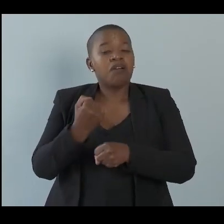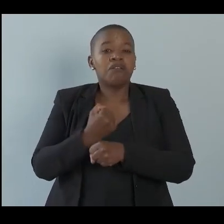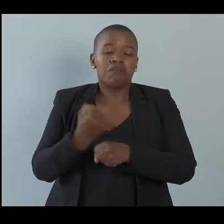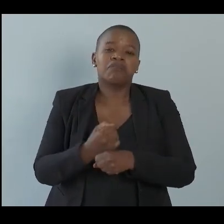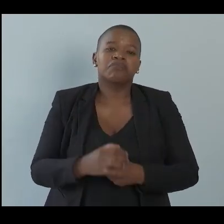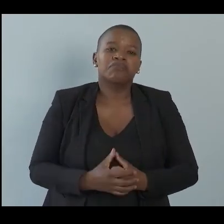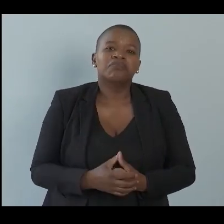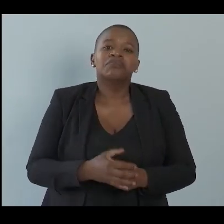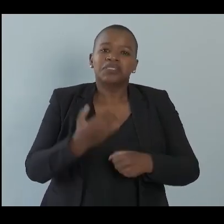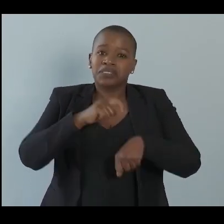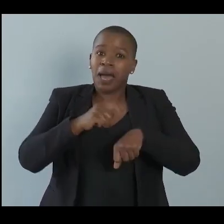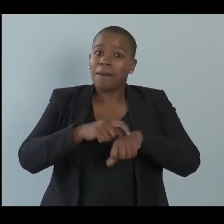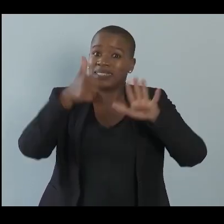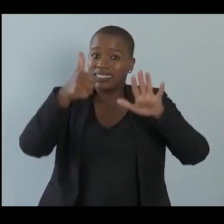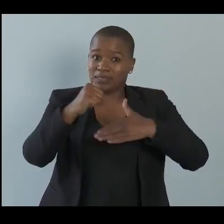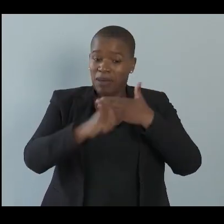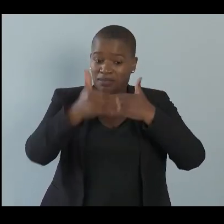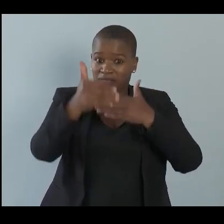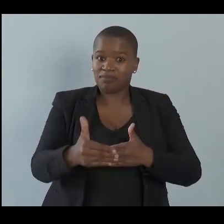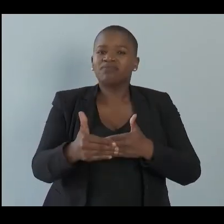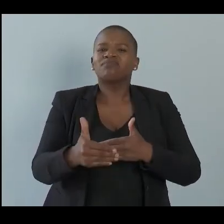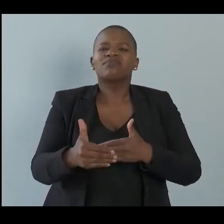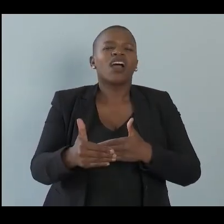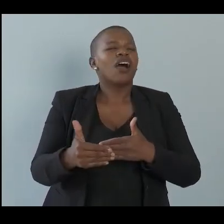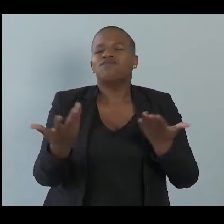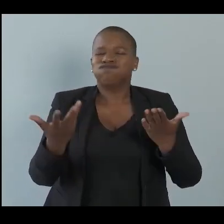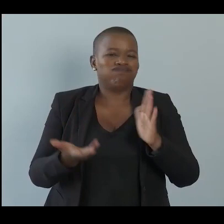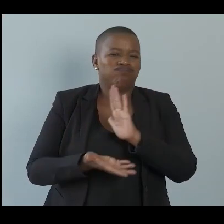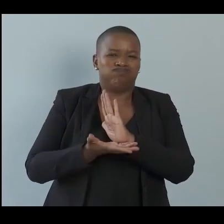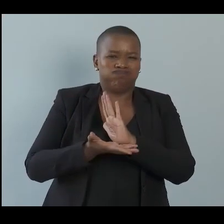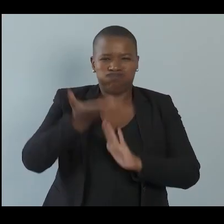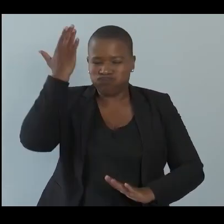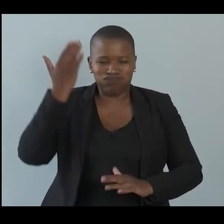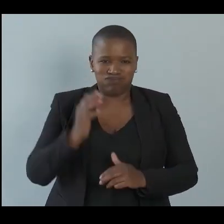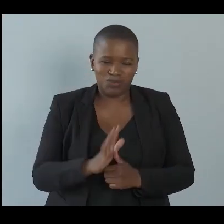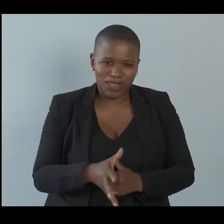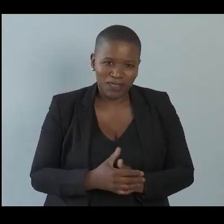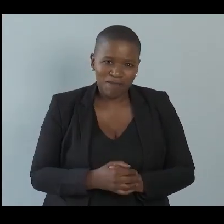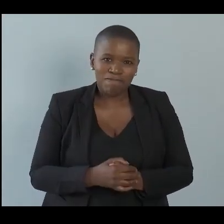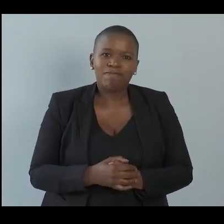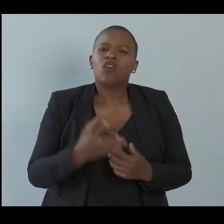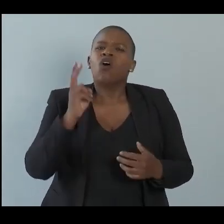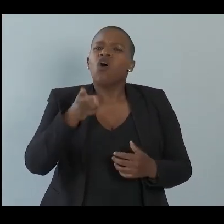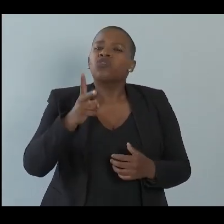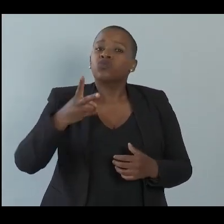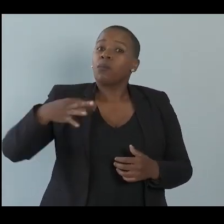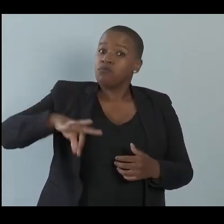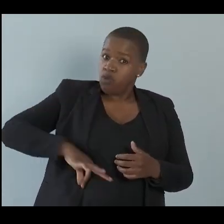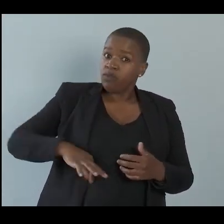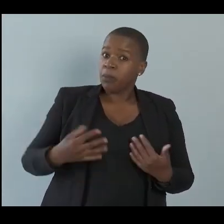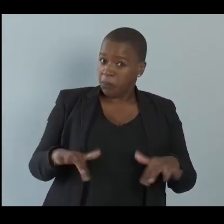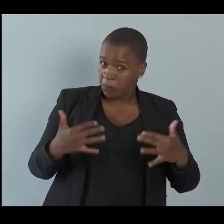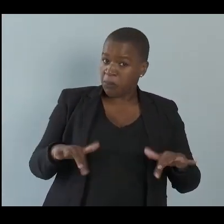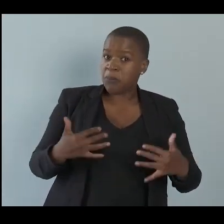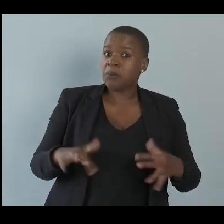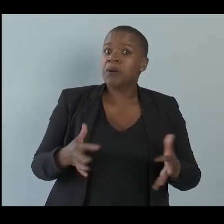period, recording the highest revenue on record. Profitability was impacted by higher recovery and prefitment costs.